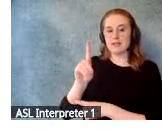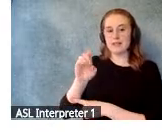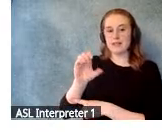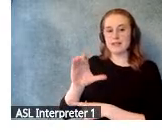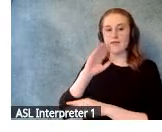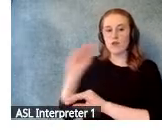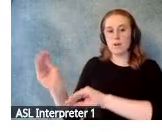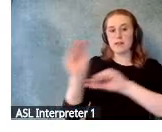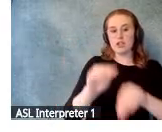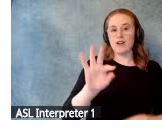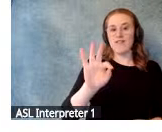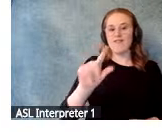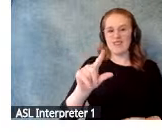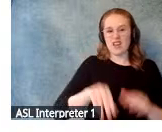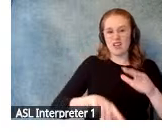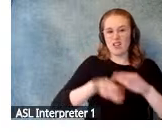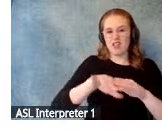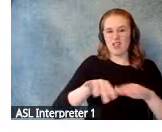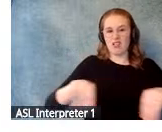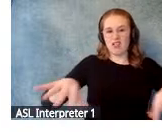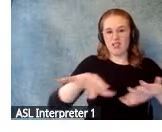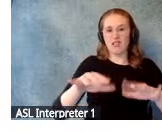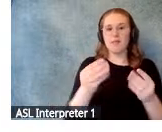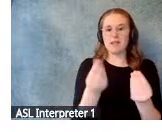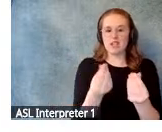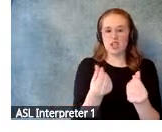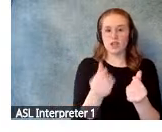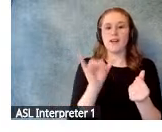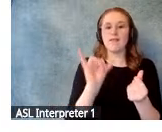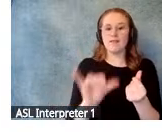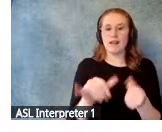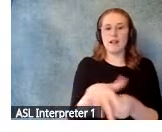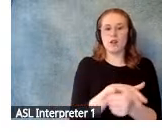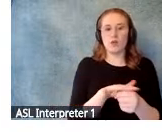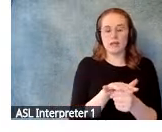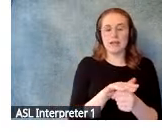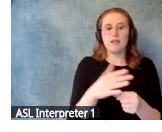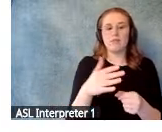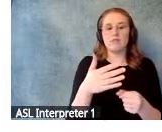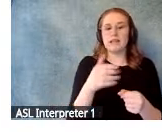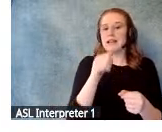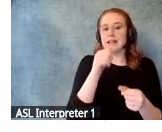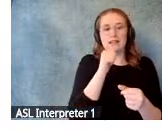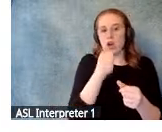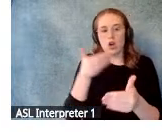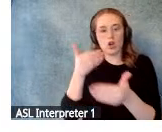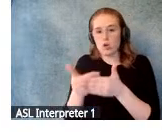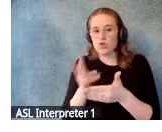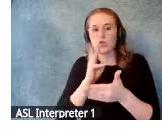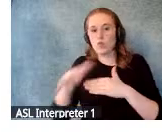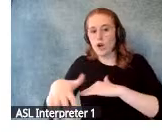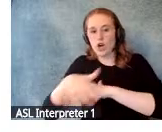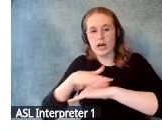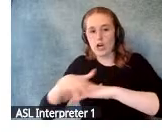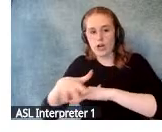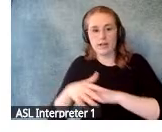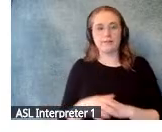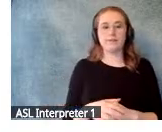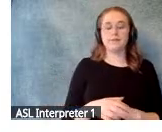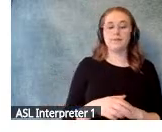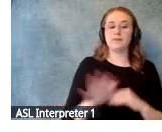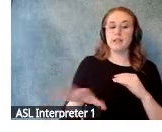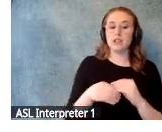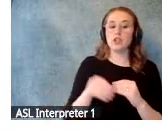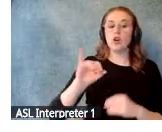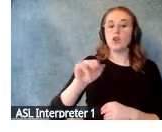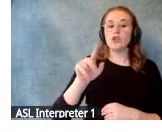fill material. This fill area will be located on site and away from the waterfront area. In addition, a joint permit